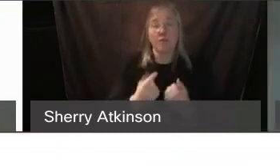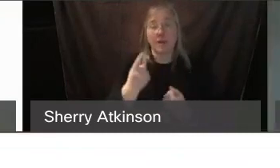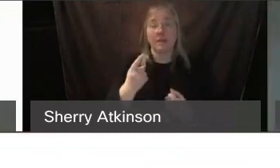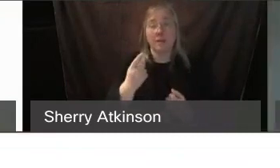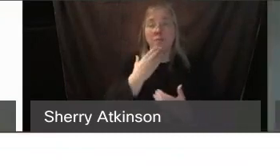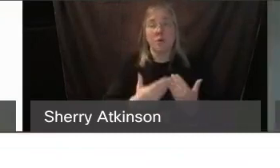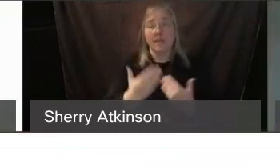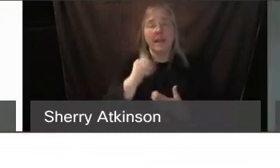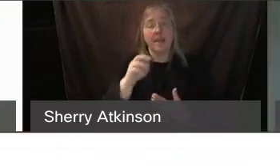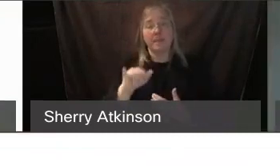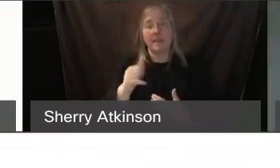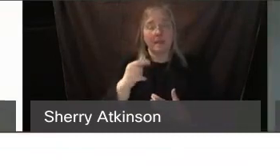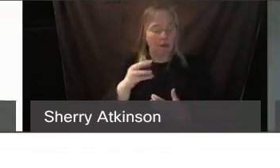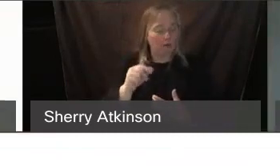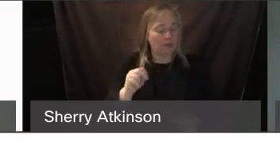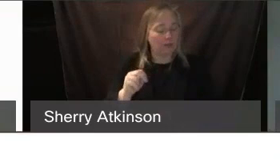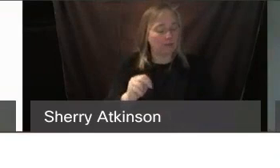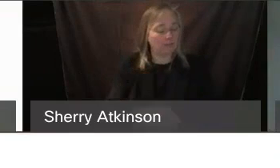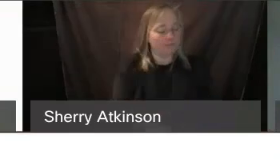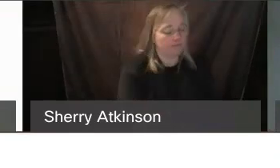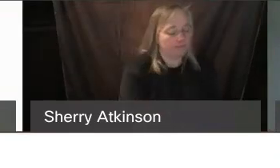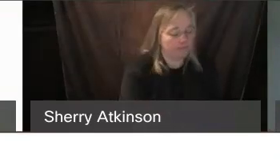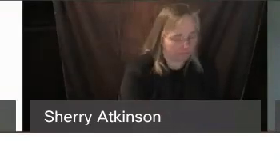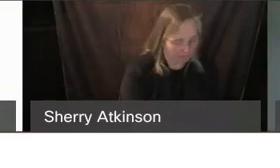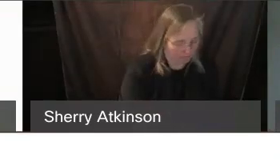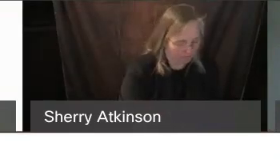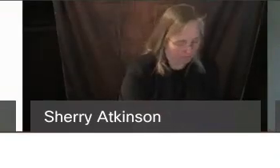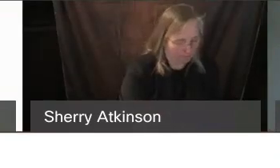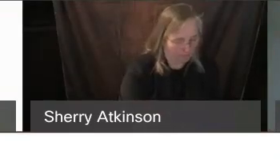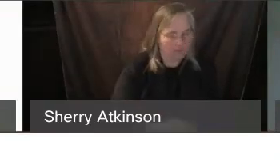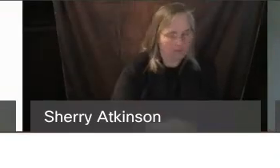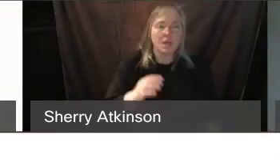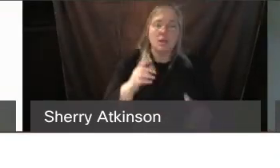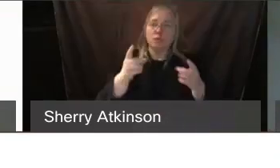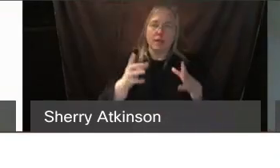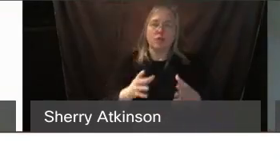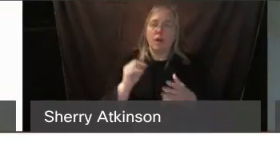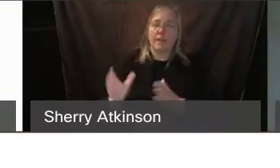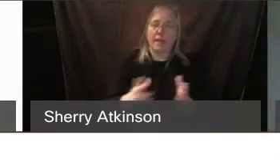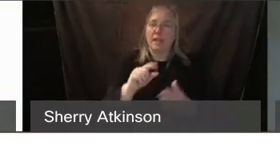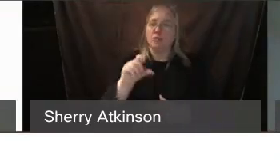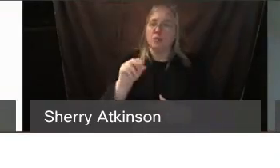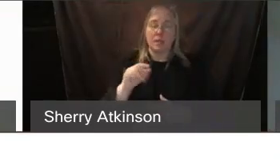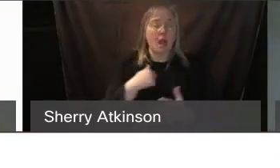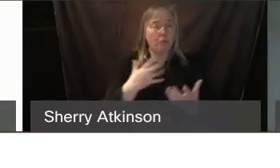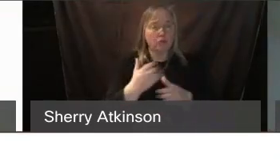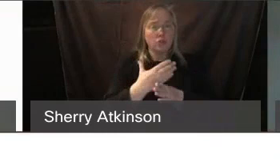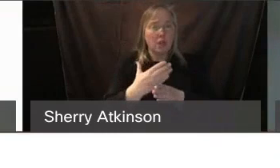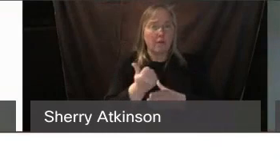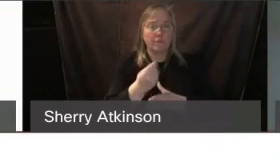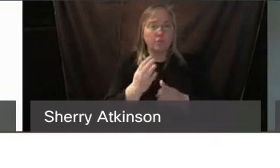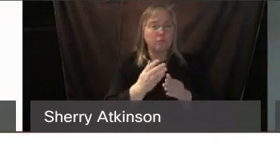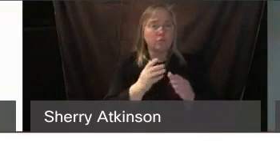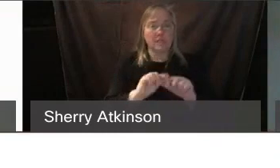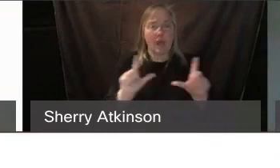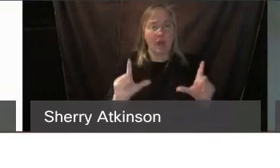Gowan, Director of Planning and Zoning. Just wanted to share a few slides today on